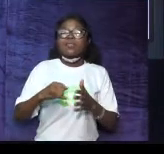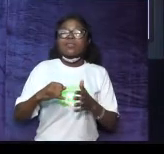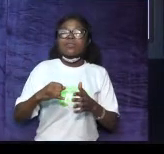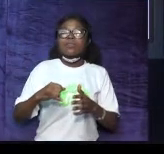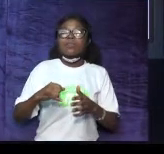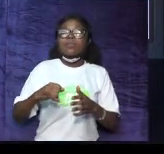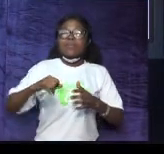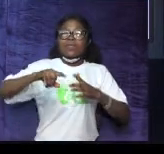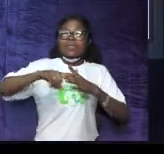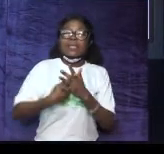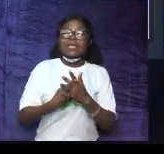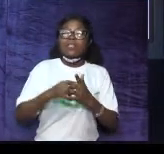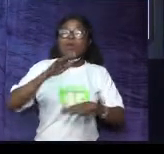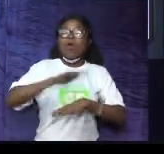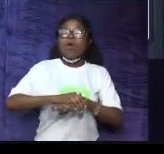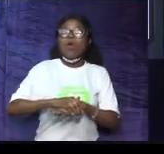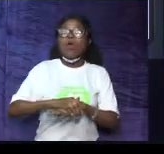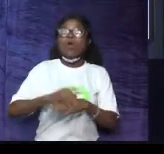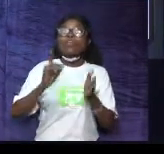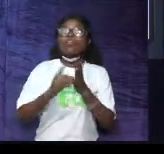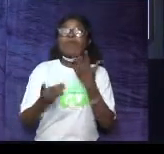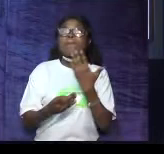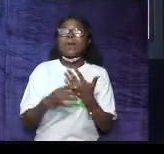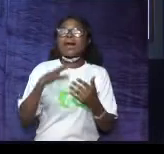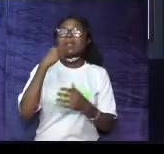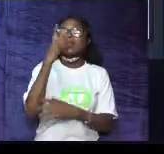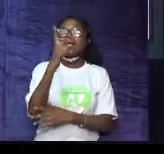was established on November 3,